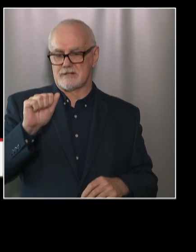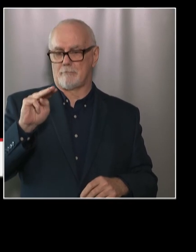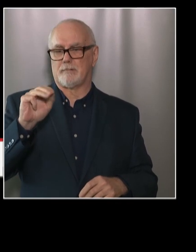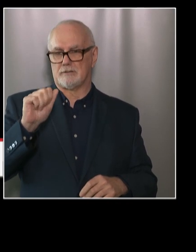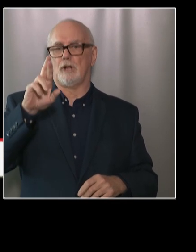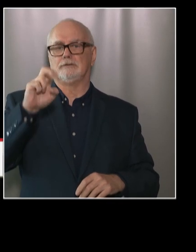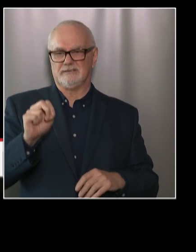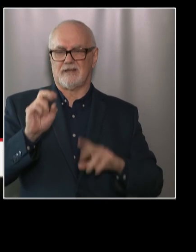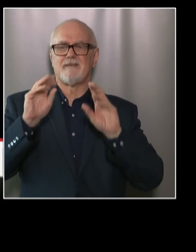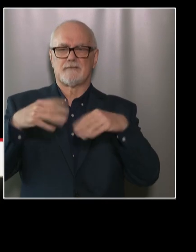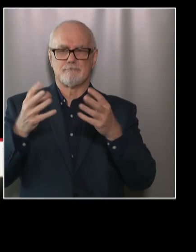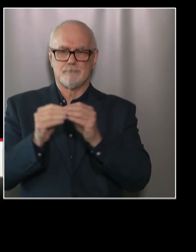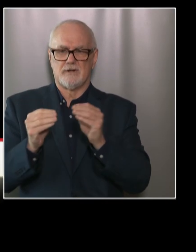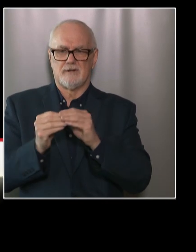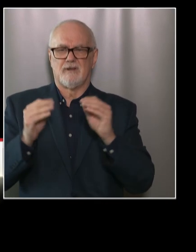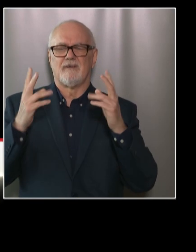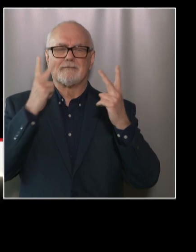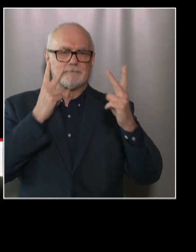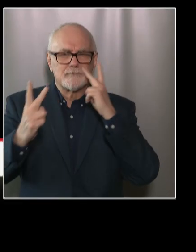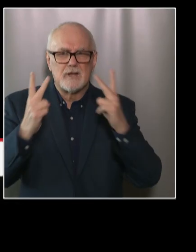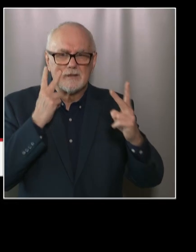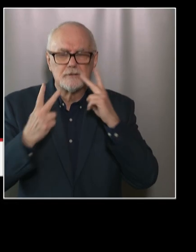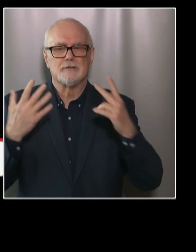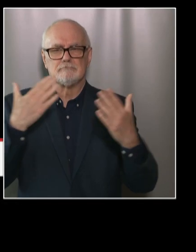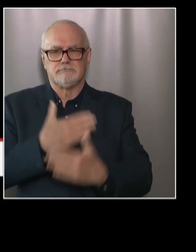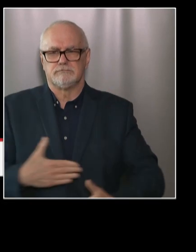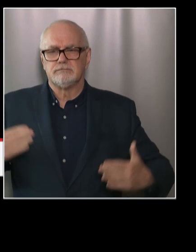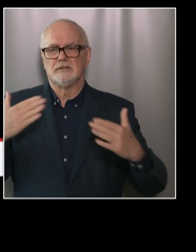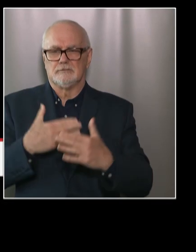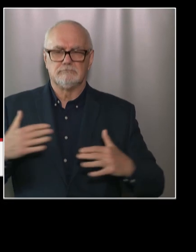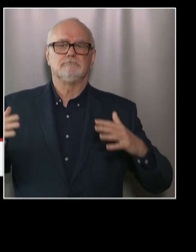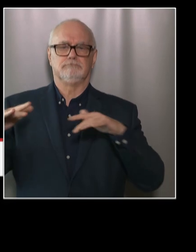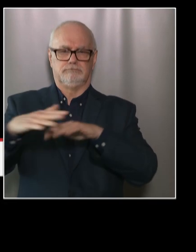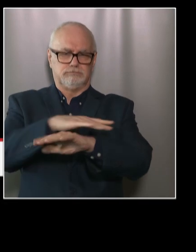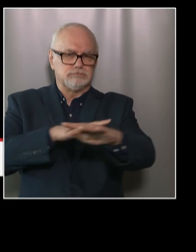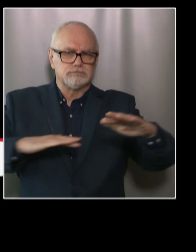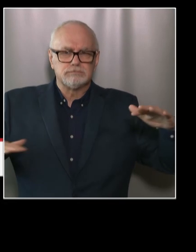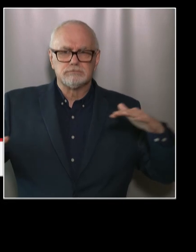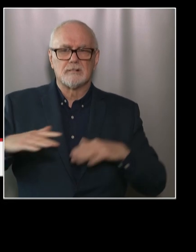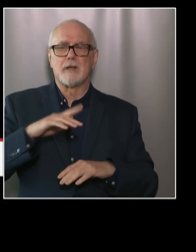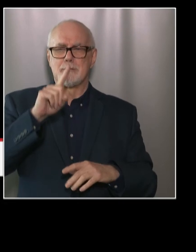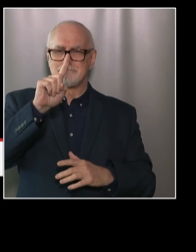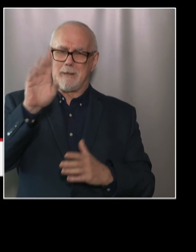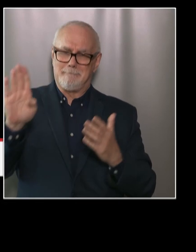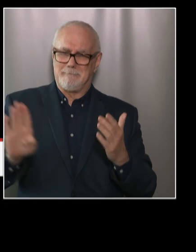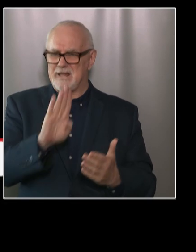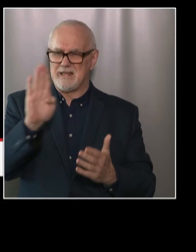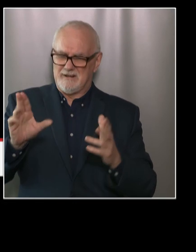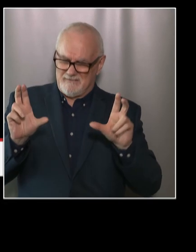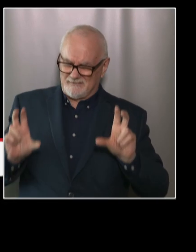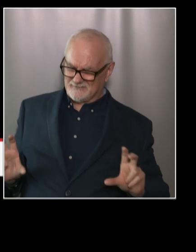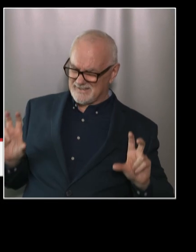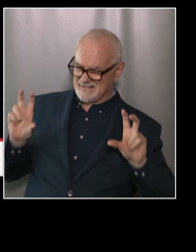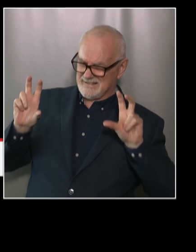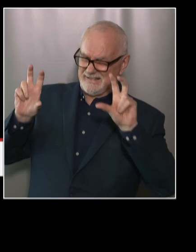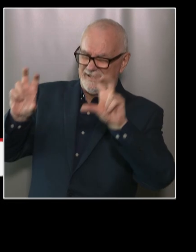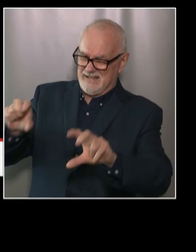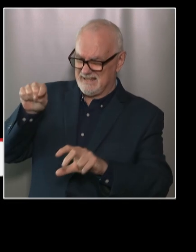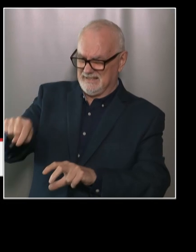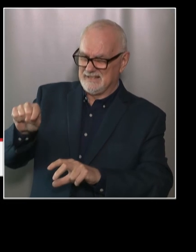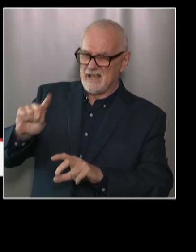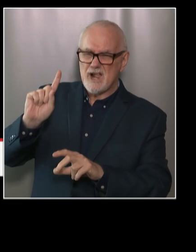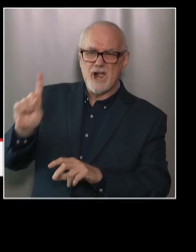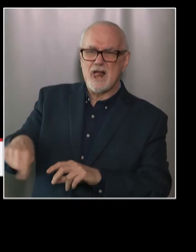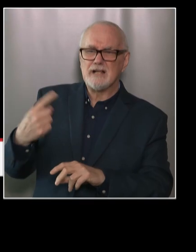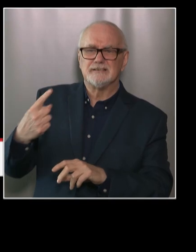But what matters most is how that $1 billion has been deployed with intention. Every investment has